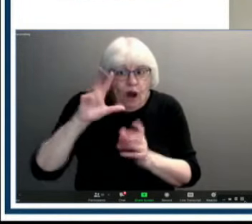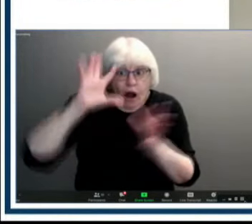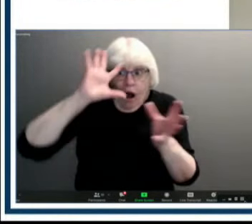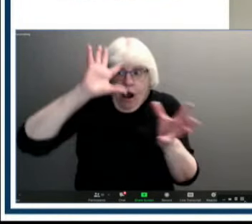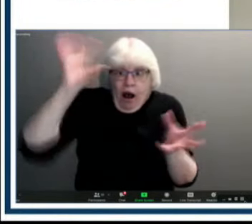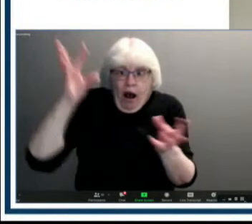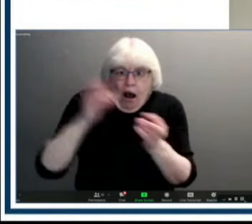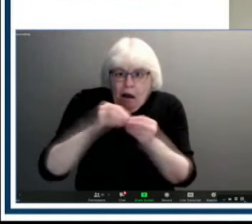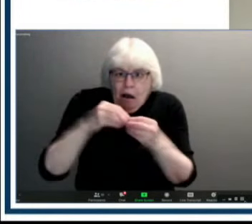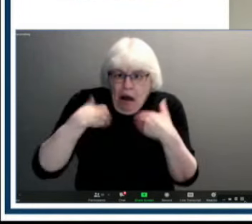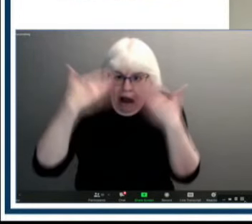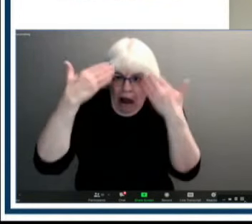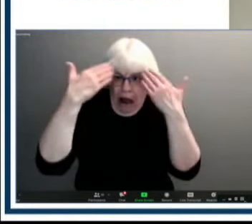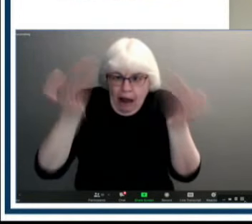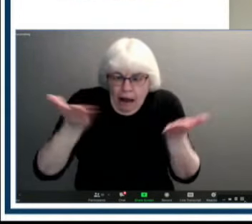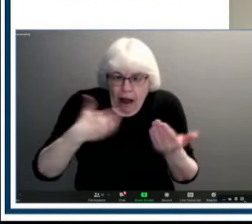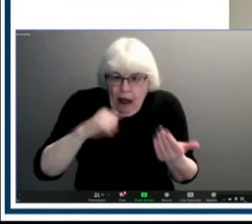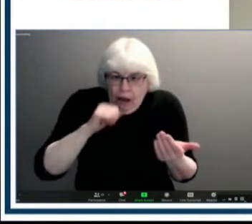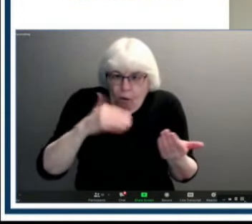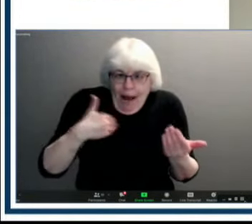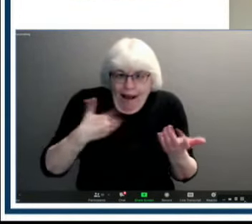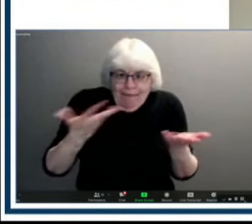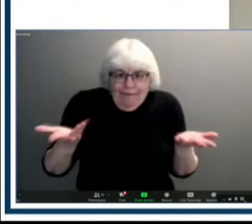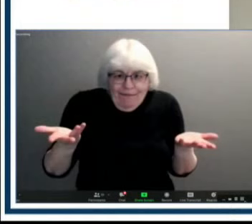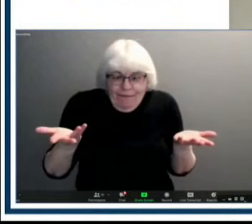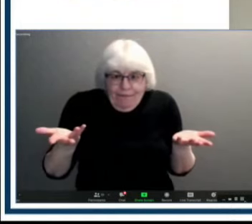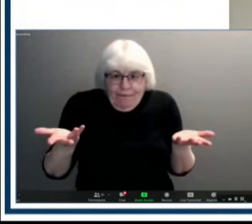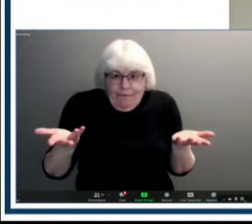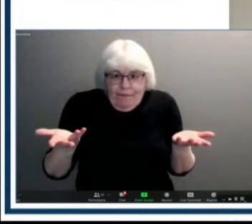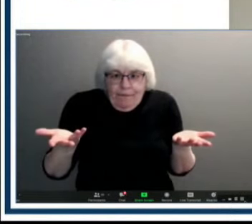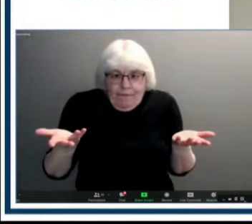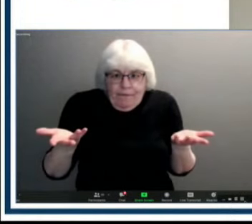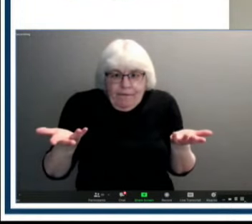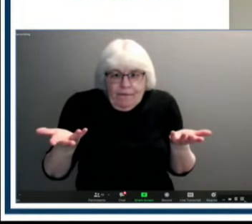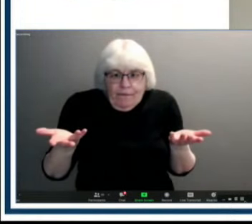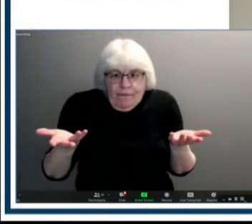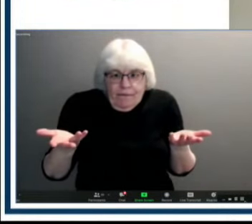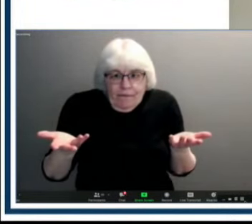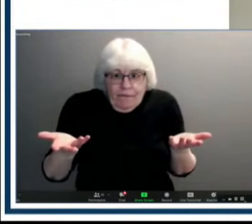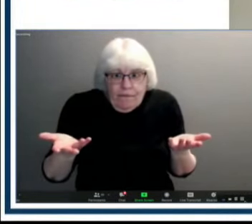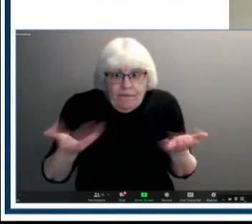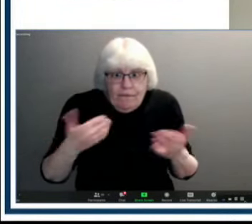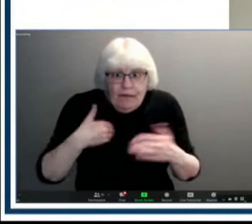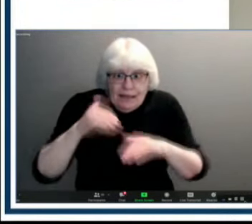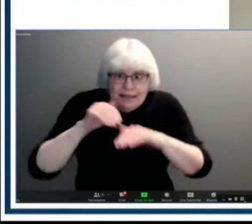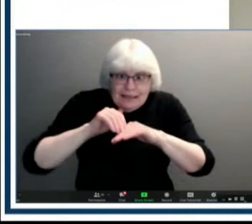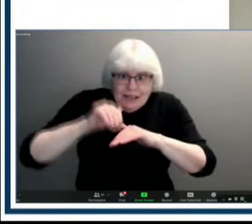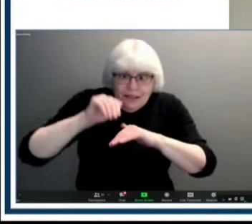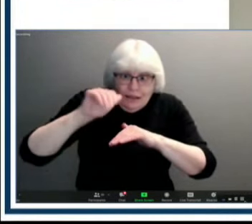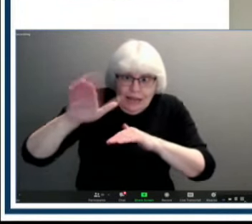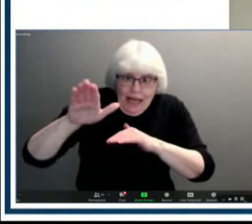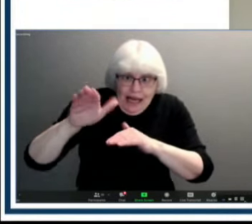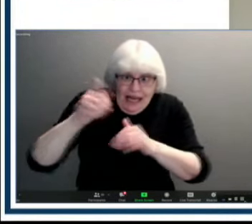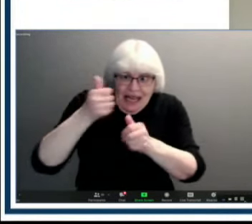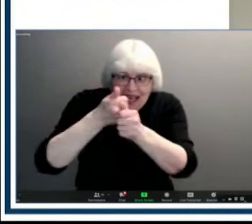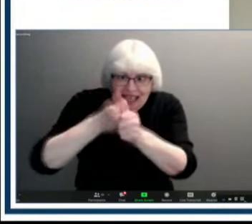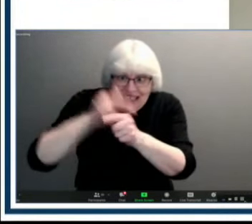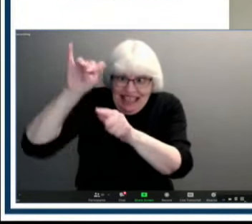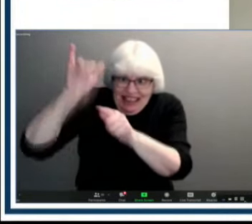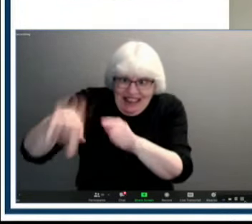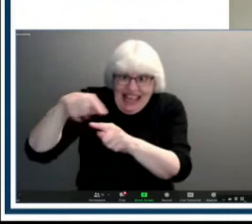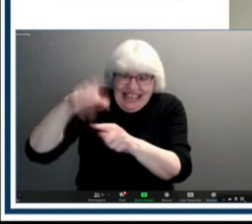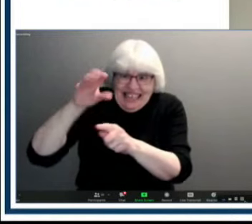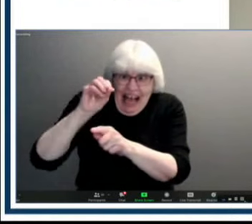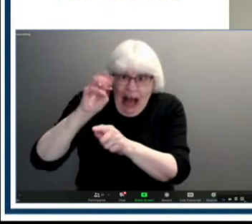of, because you have to understand that we don't send every specimen for confirmation whether it's Omicron or not, but the latest batch